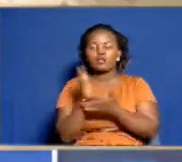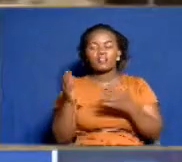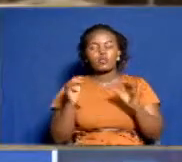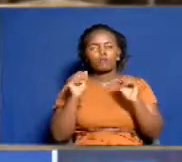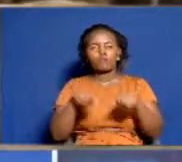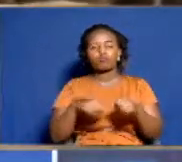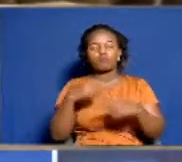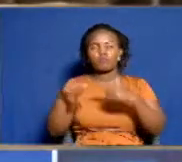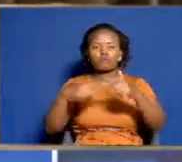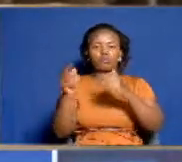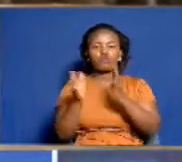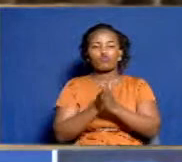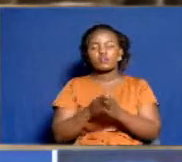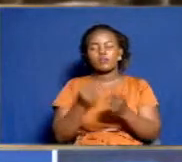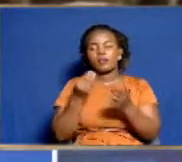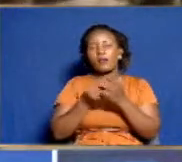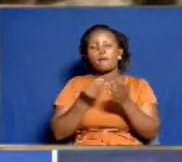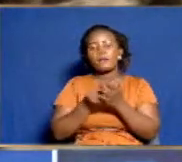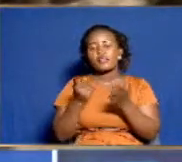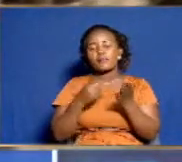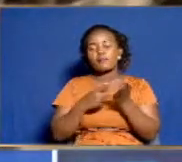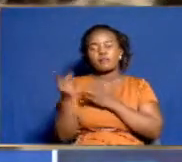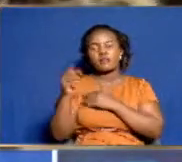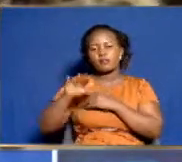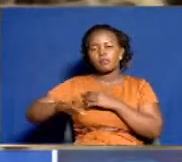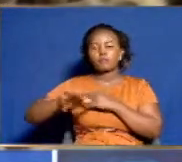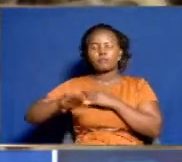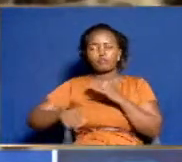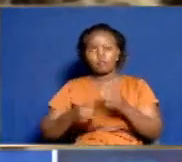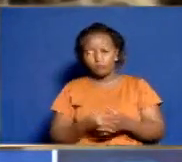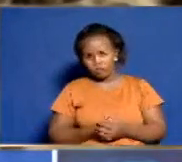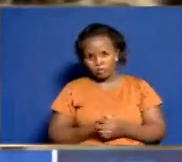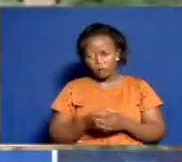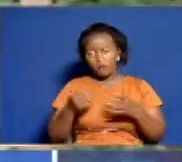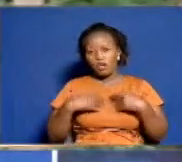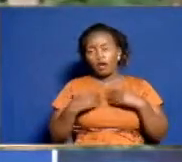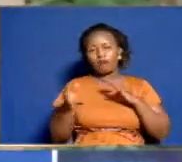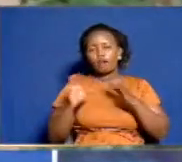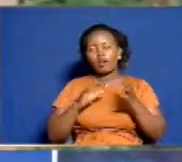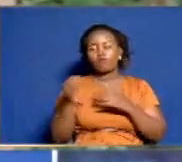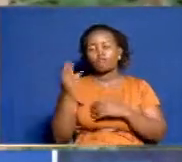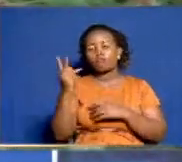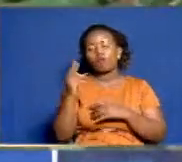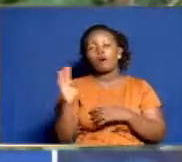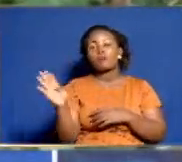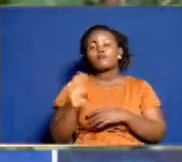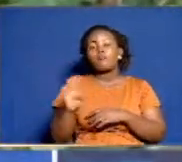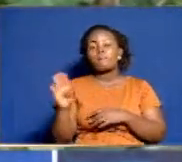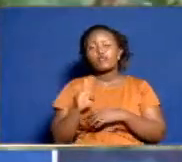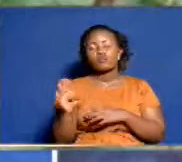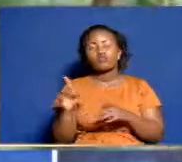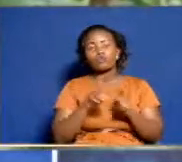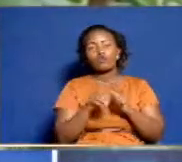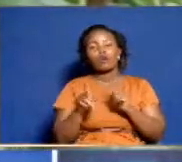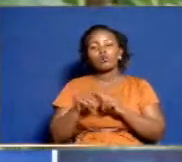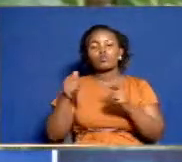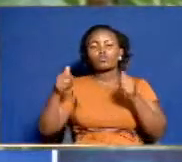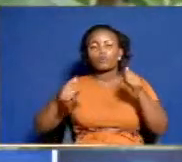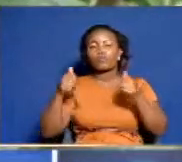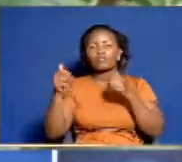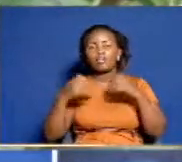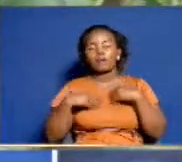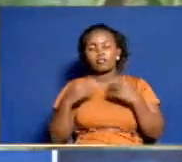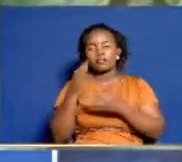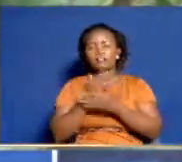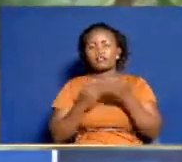bills. The State Department of Livestock has a pending bill of slightly over 4 billion shillings that has seen it scaled down on some key projects,